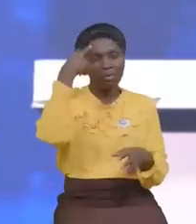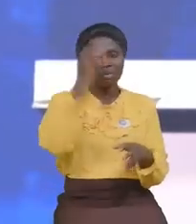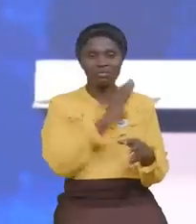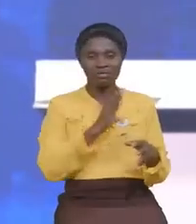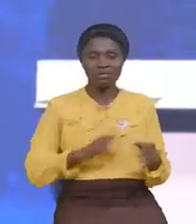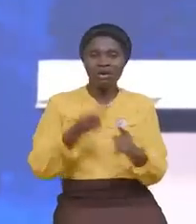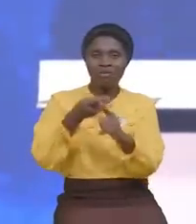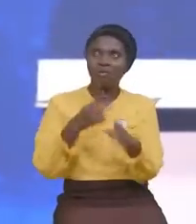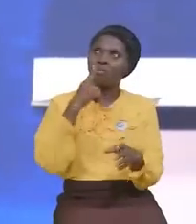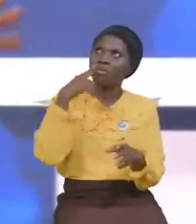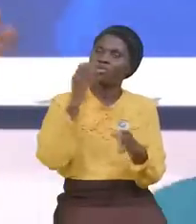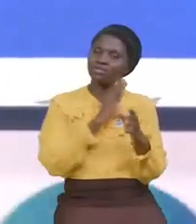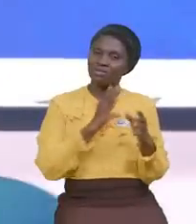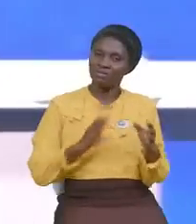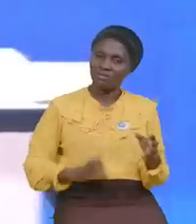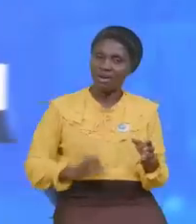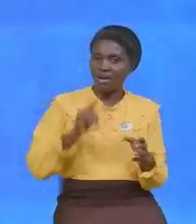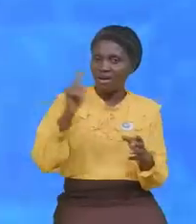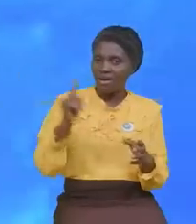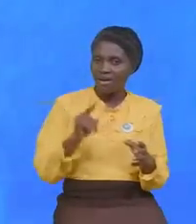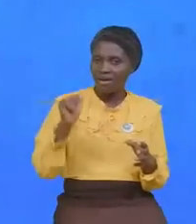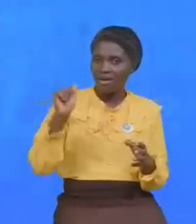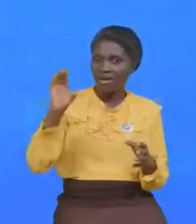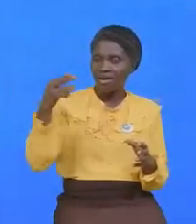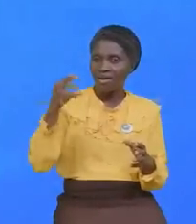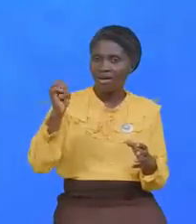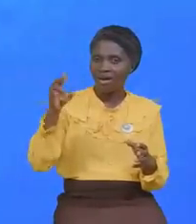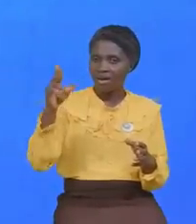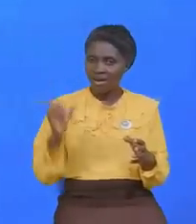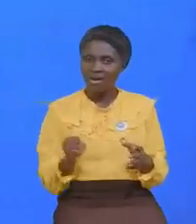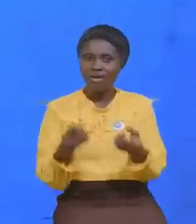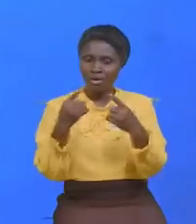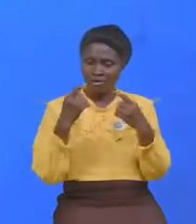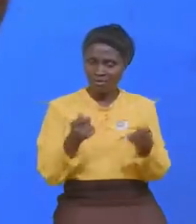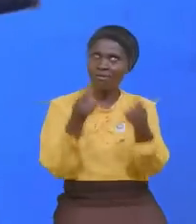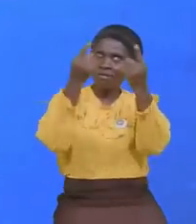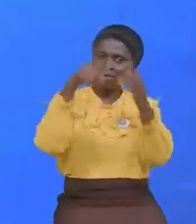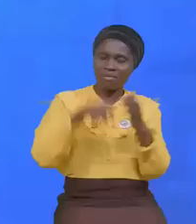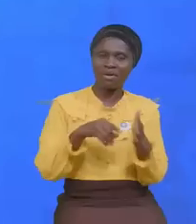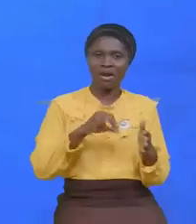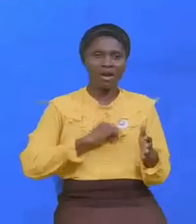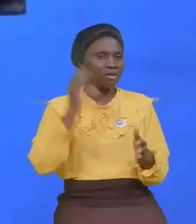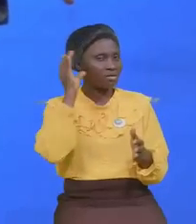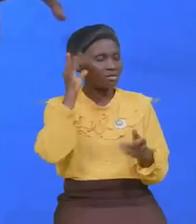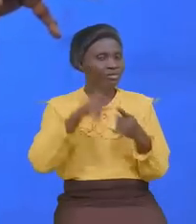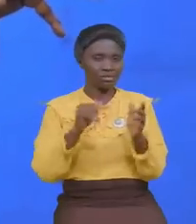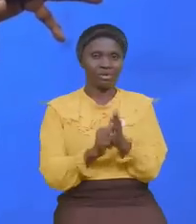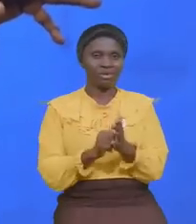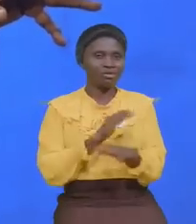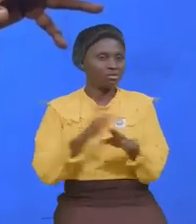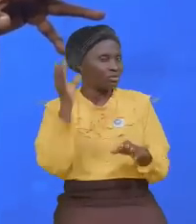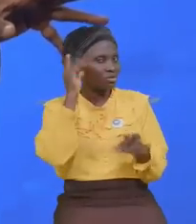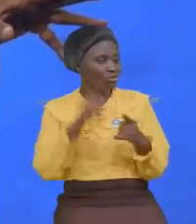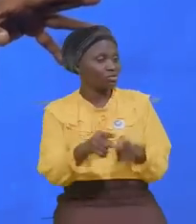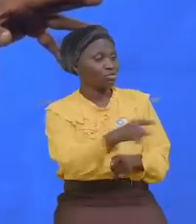mouth of Christ. Zacchaeus, make haste and come down. I'm listening to that, and I'm not listening to those detractors